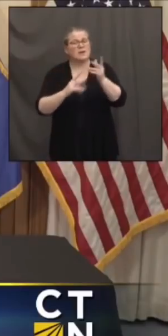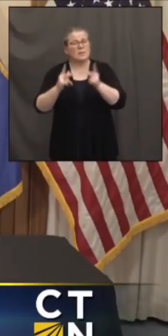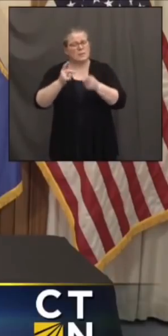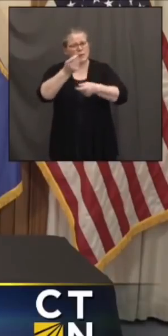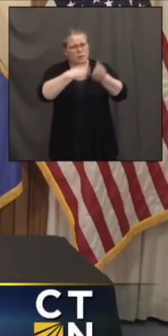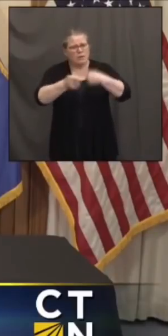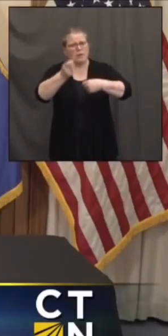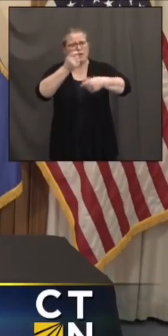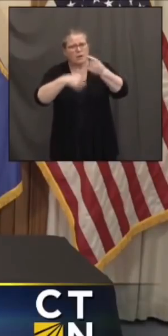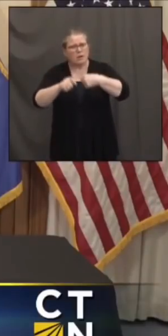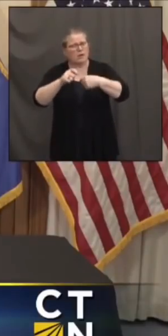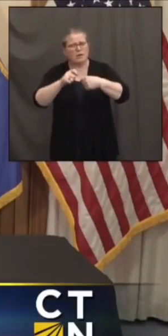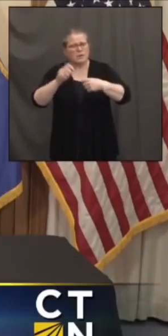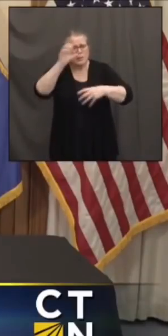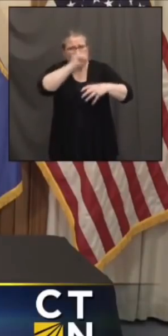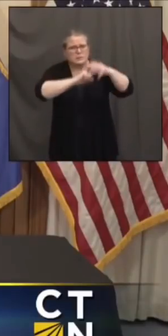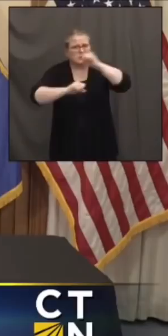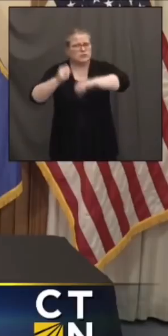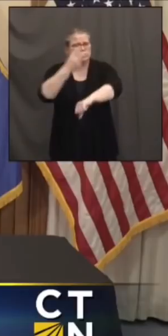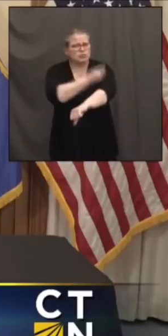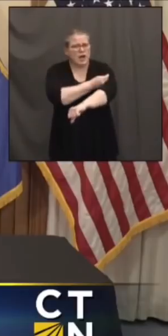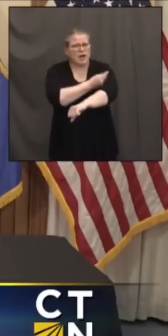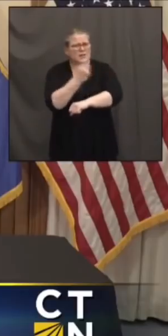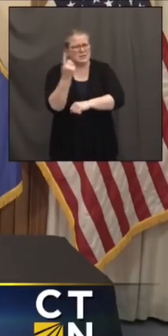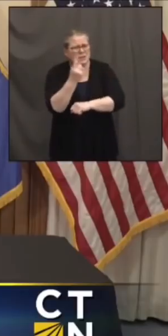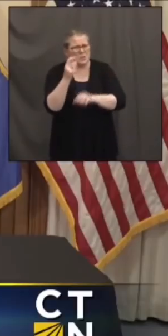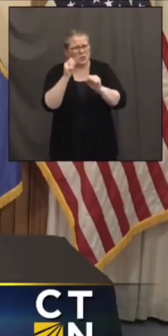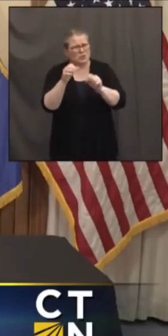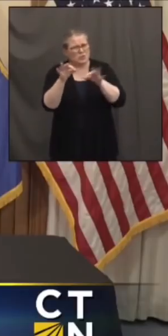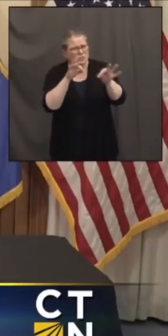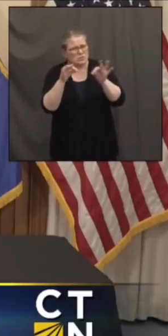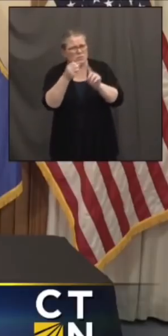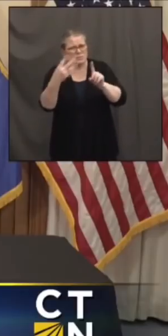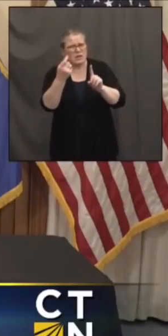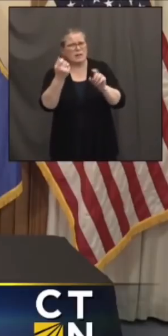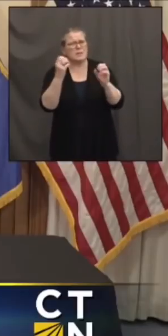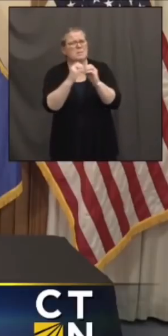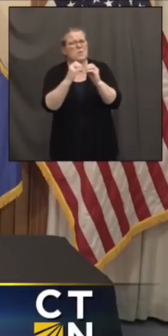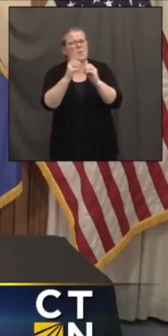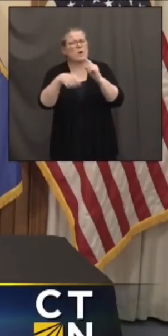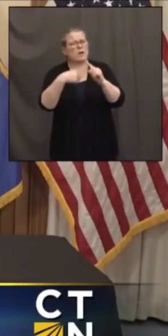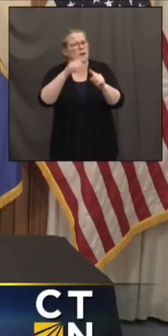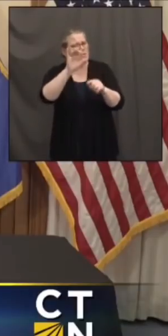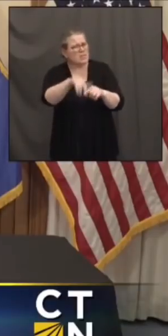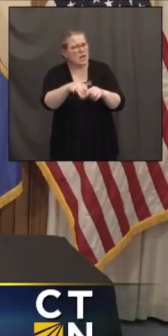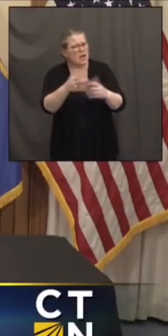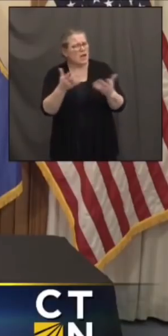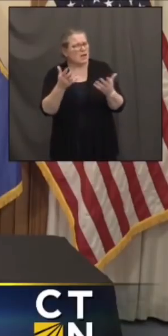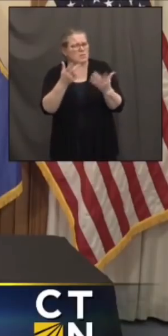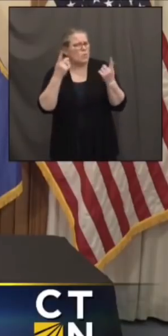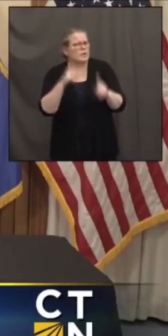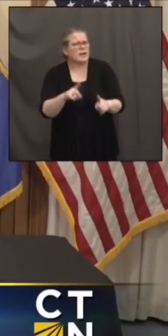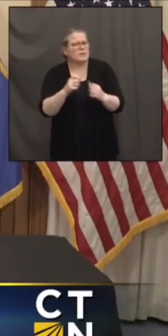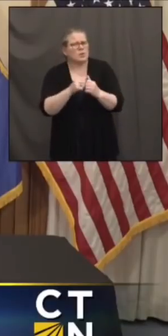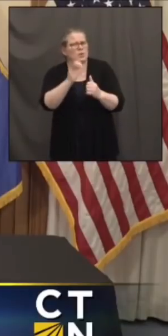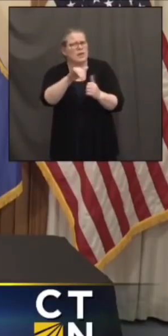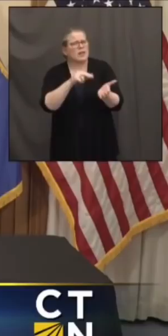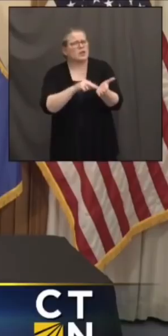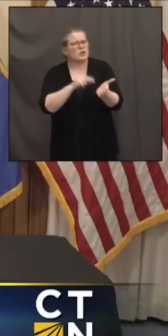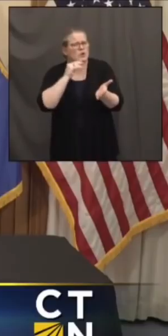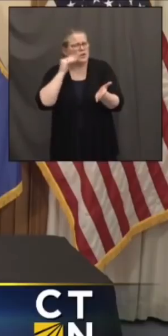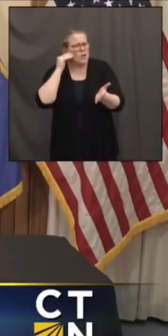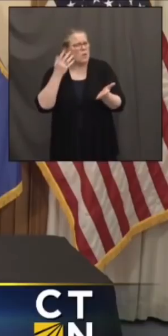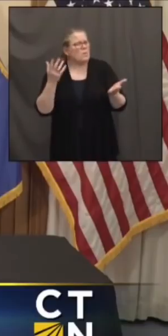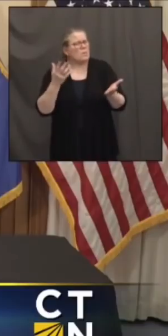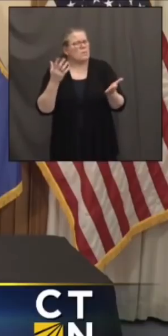maybe you could flesh out a little bit, or you or Josh could flesh out a little bit more of what exactly is going on in your discussions with the nursing